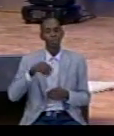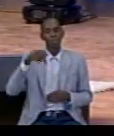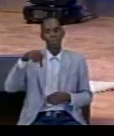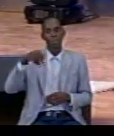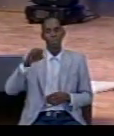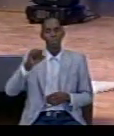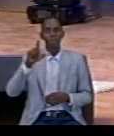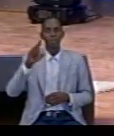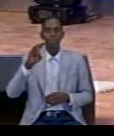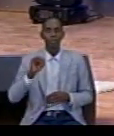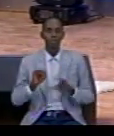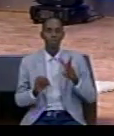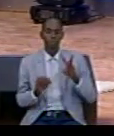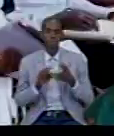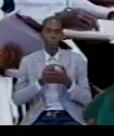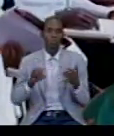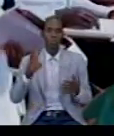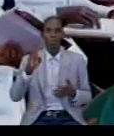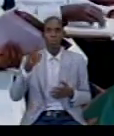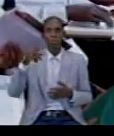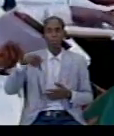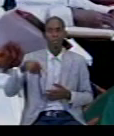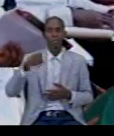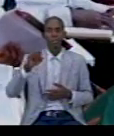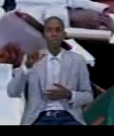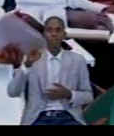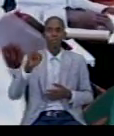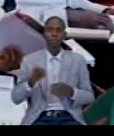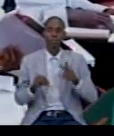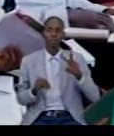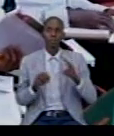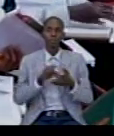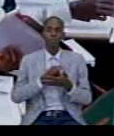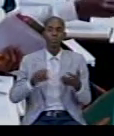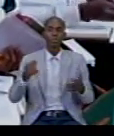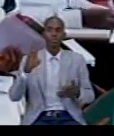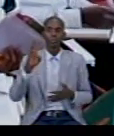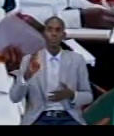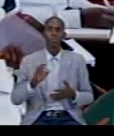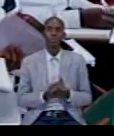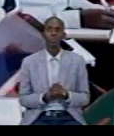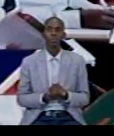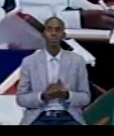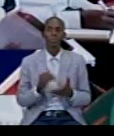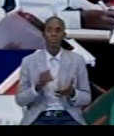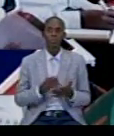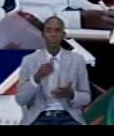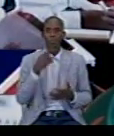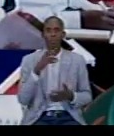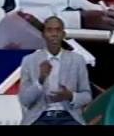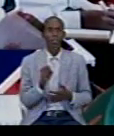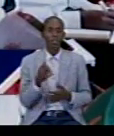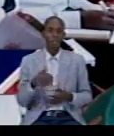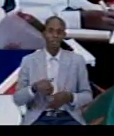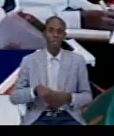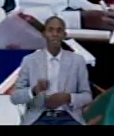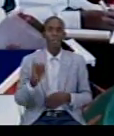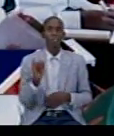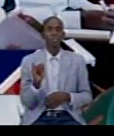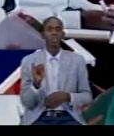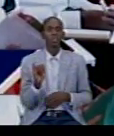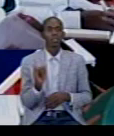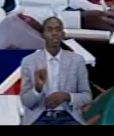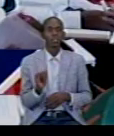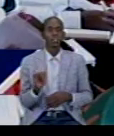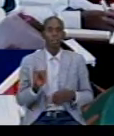we're looking at verse 6. In Psalm 2, looking at verse 6, it says, yet I